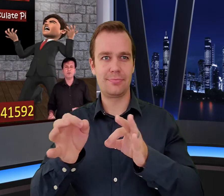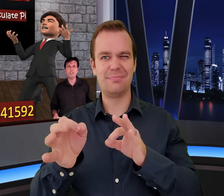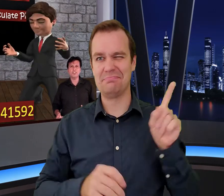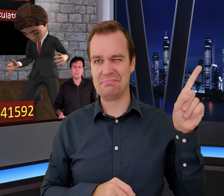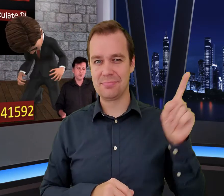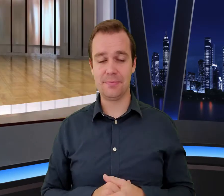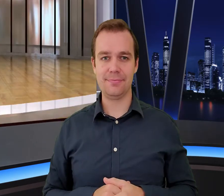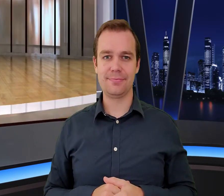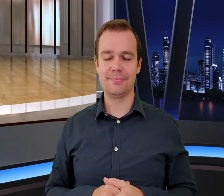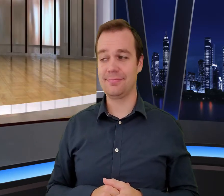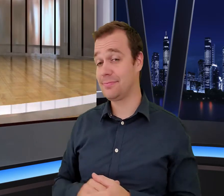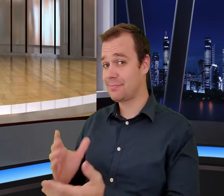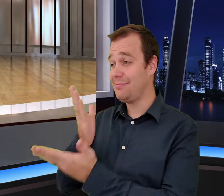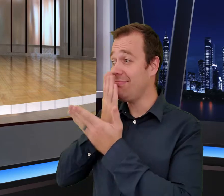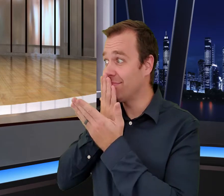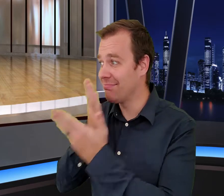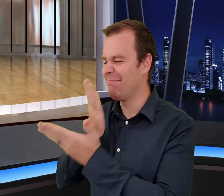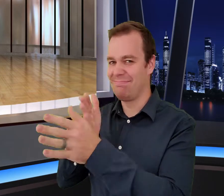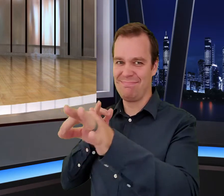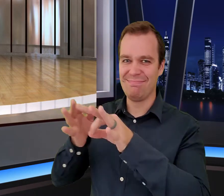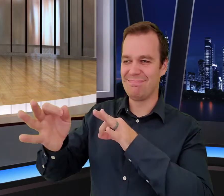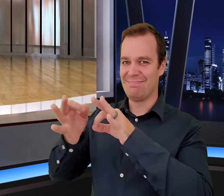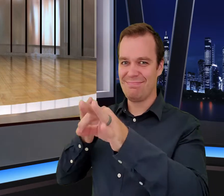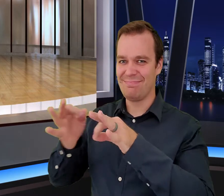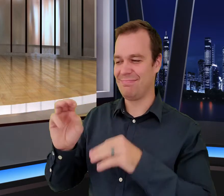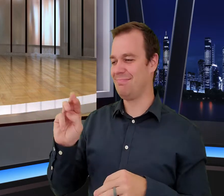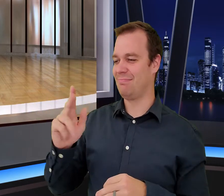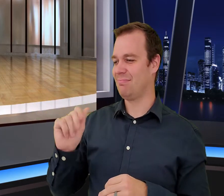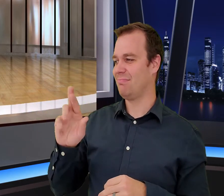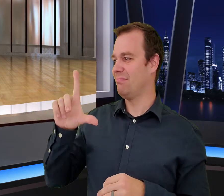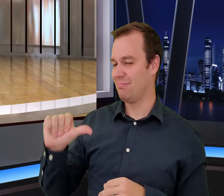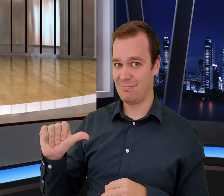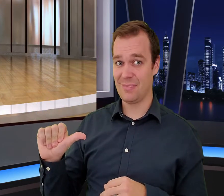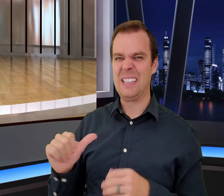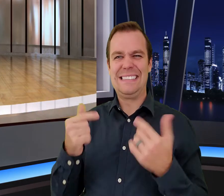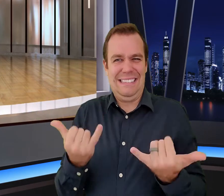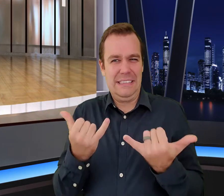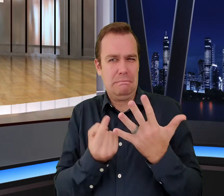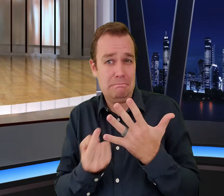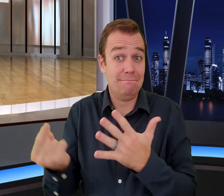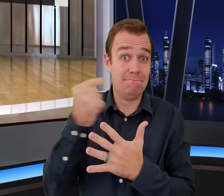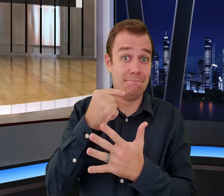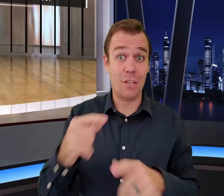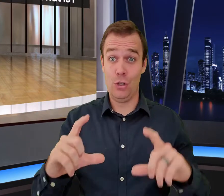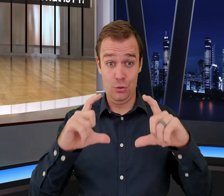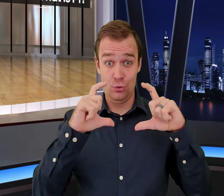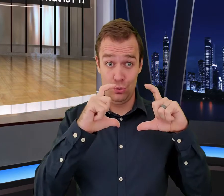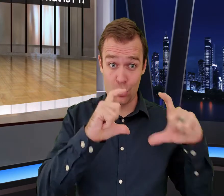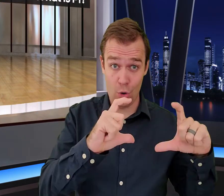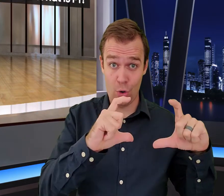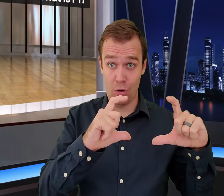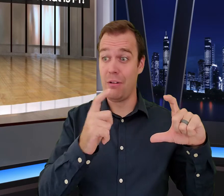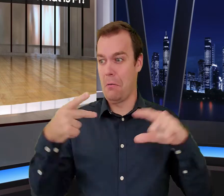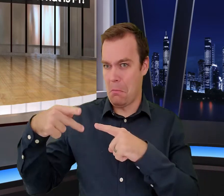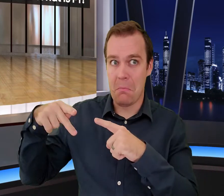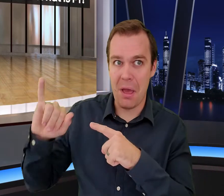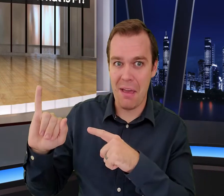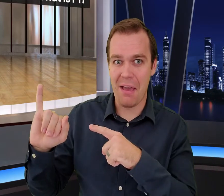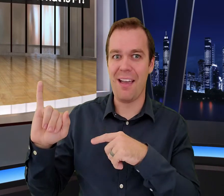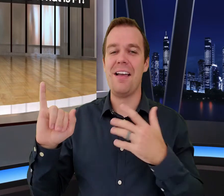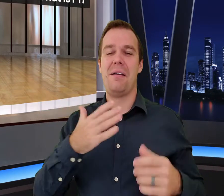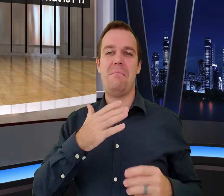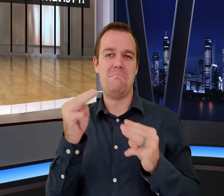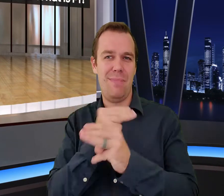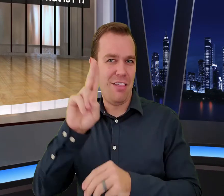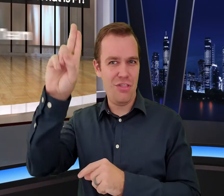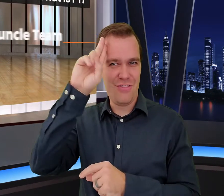you an explanation. Thanks for the detailed explanation, Mr. Carla. Here is the review of circles and what